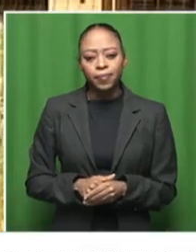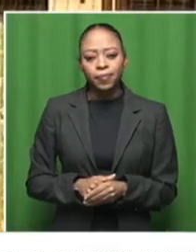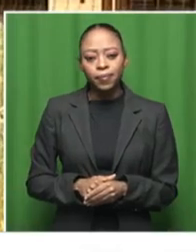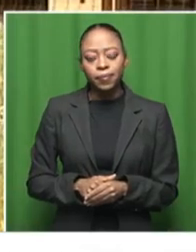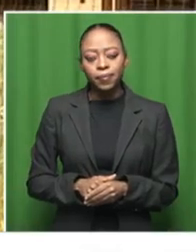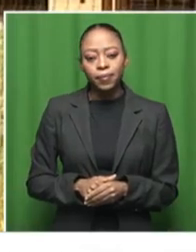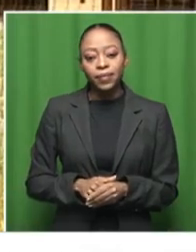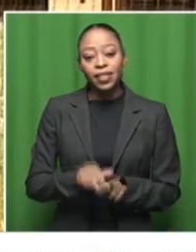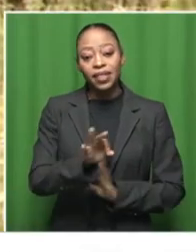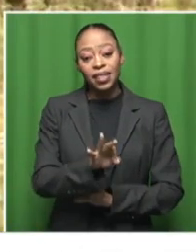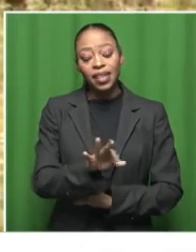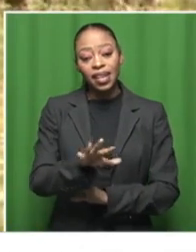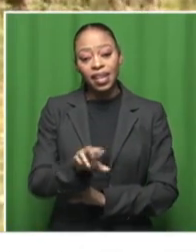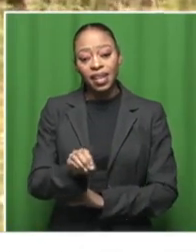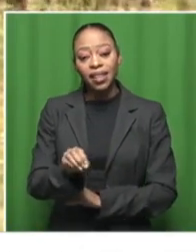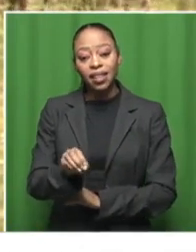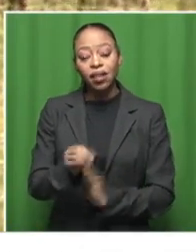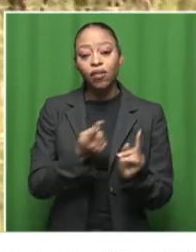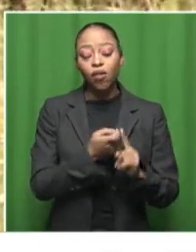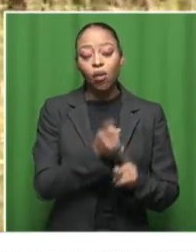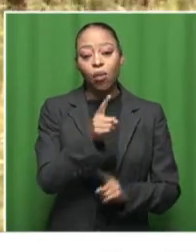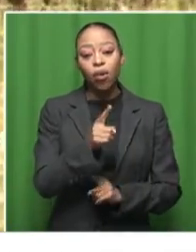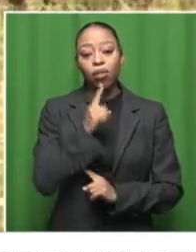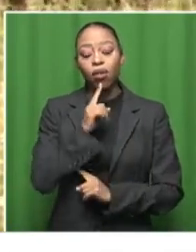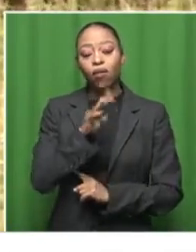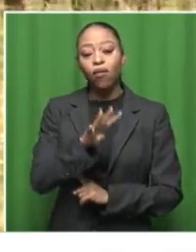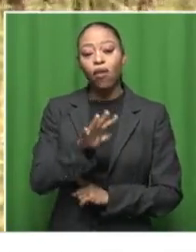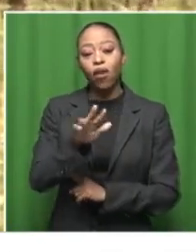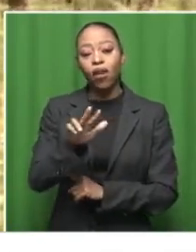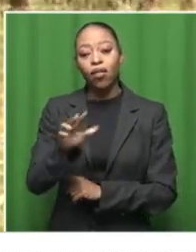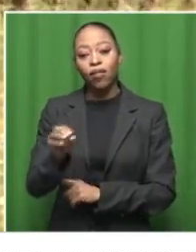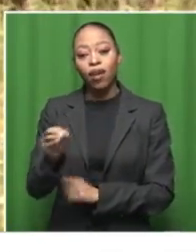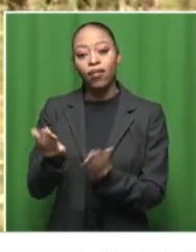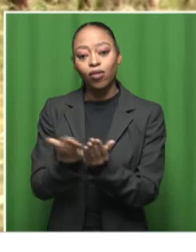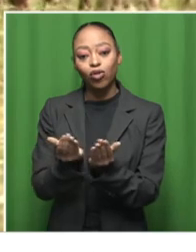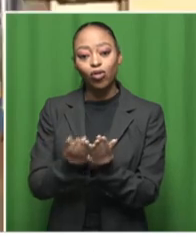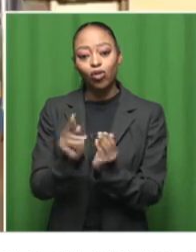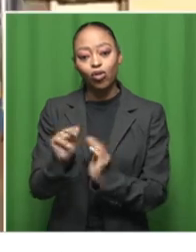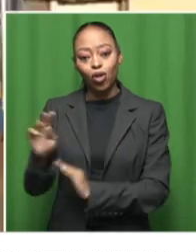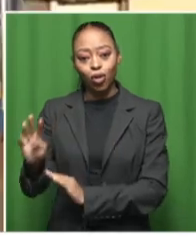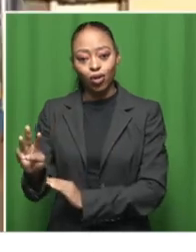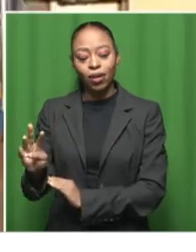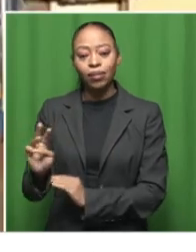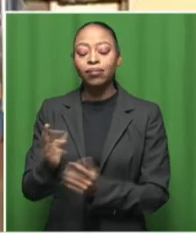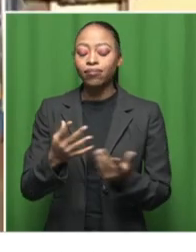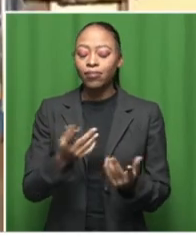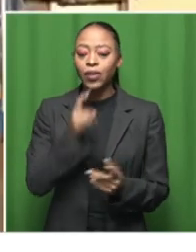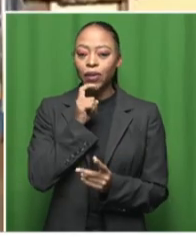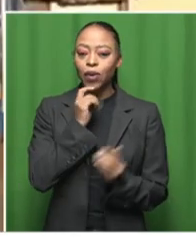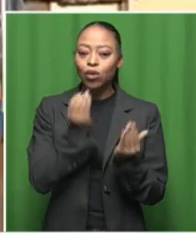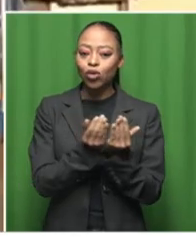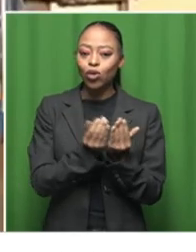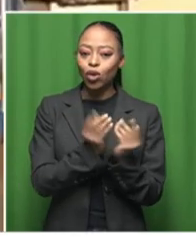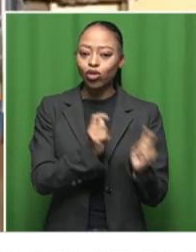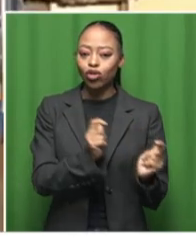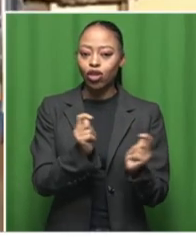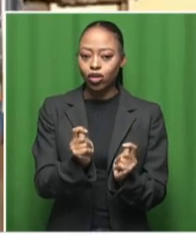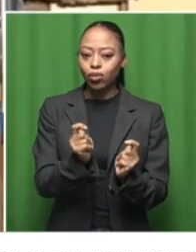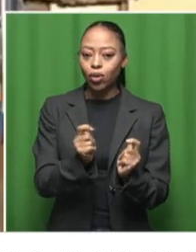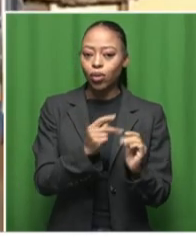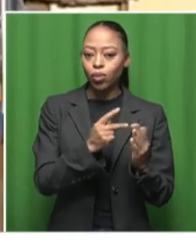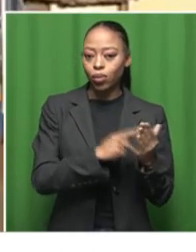About 380 of the 1,485 schools in the Northwest benefit from the scholar transport